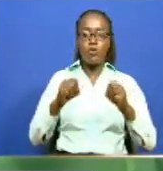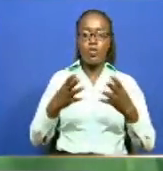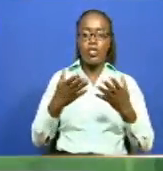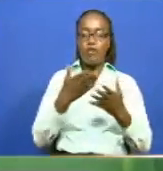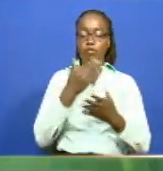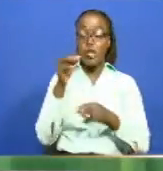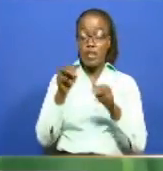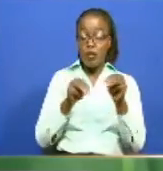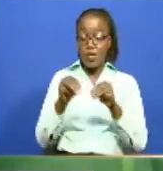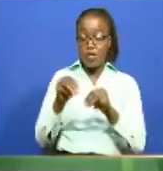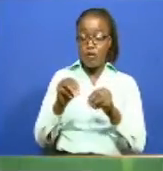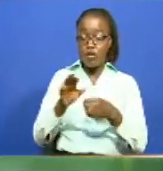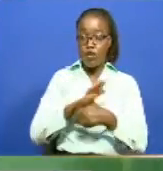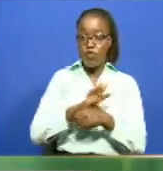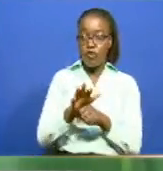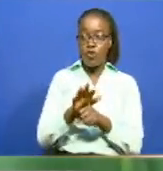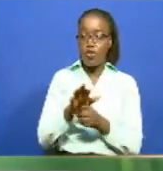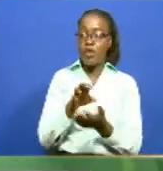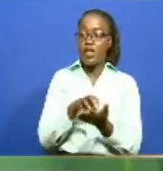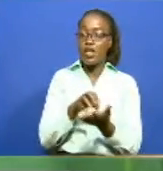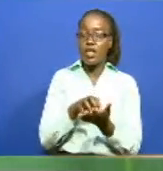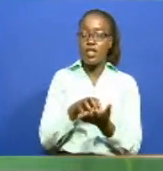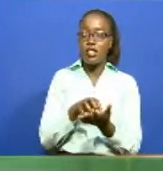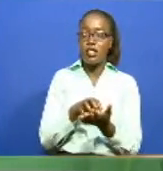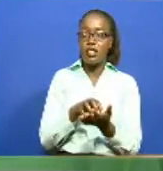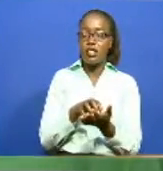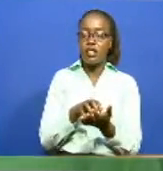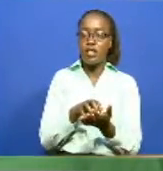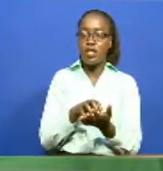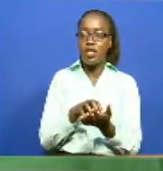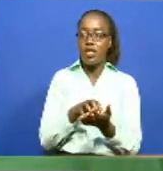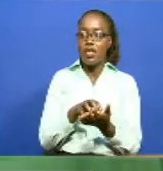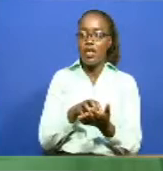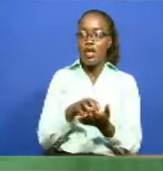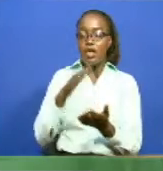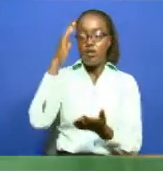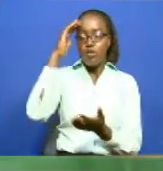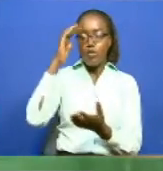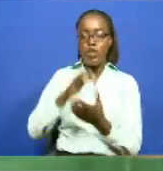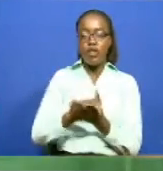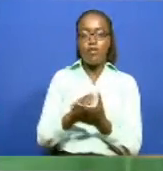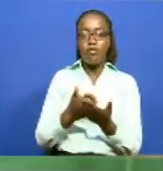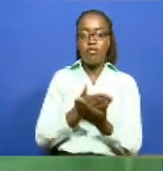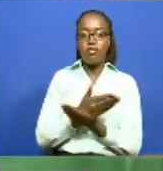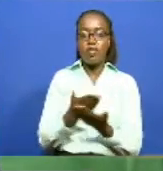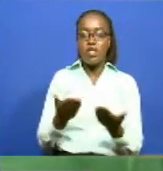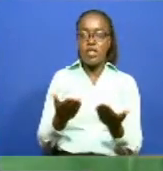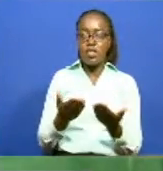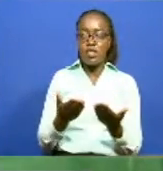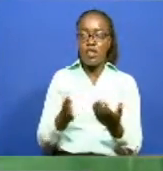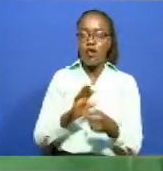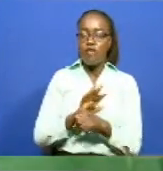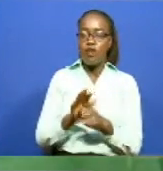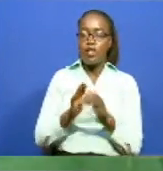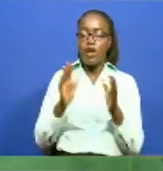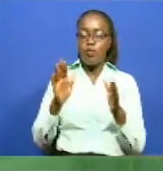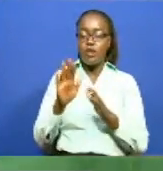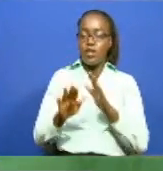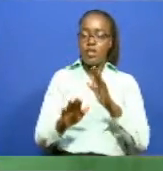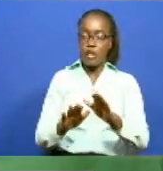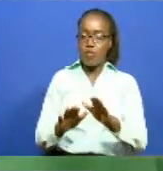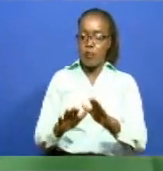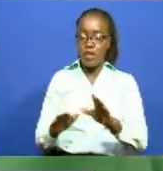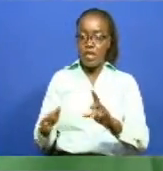management of COVID-19 cases. And we believe the platform that we have set aside for COVID-19 will be a big stepping stone for